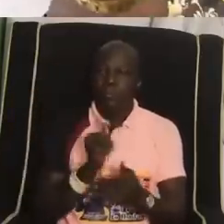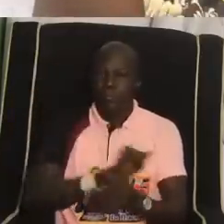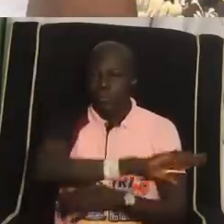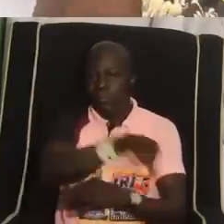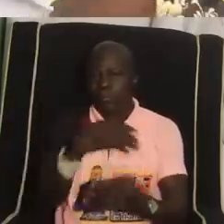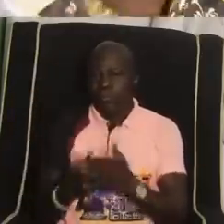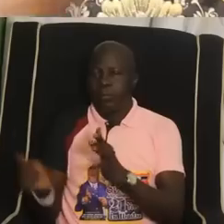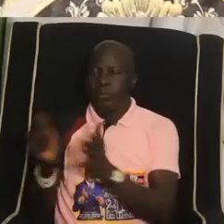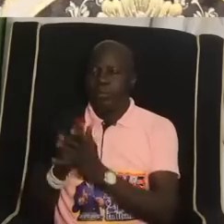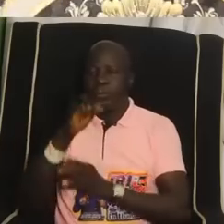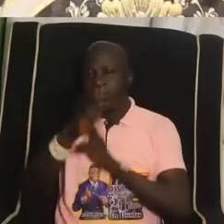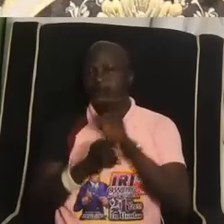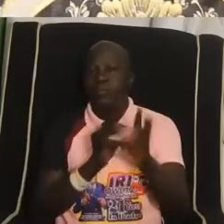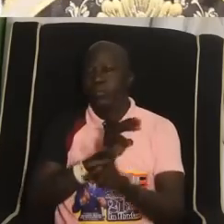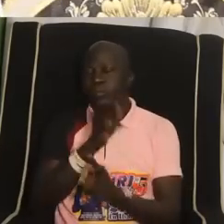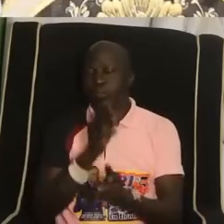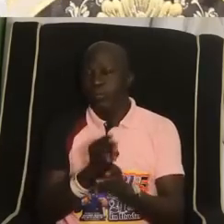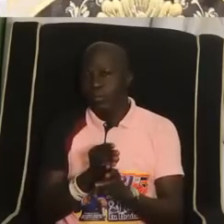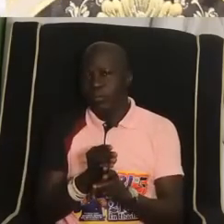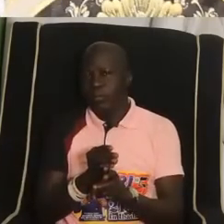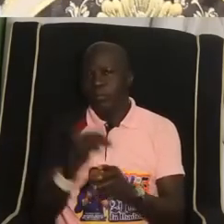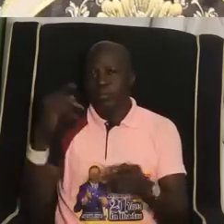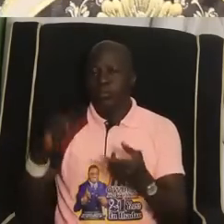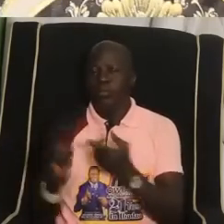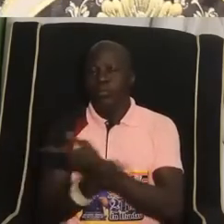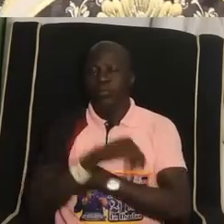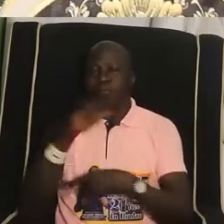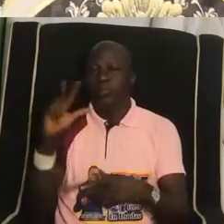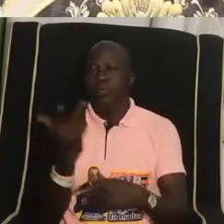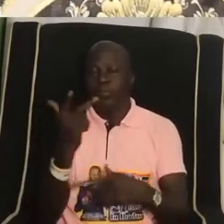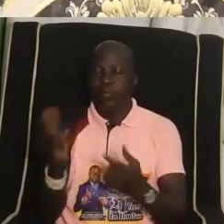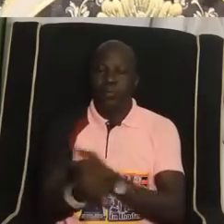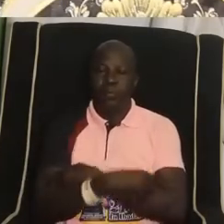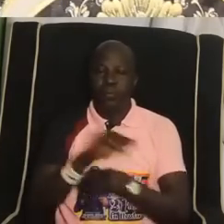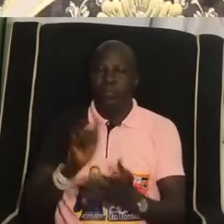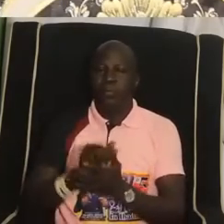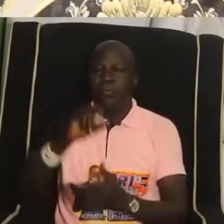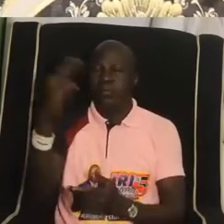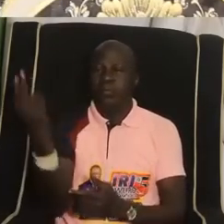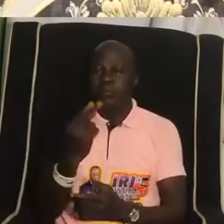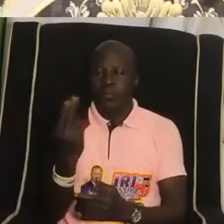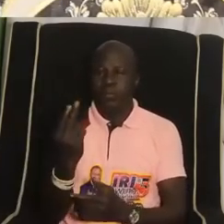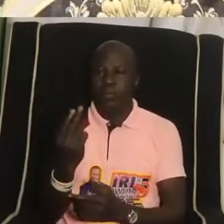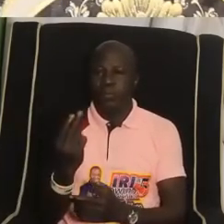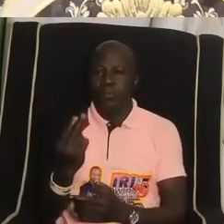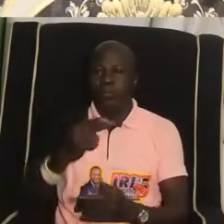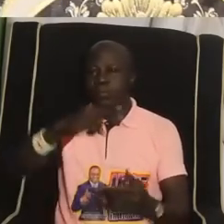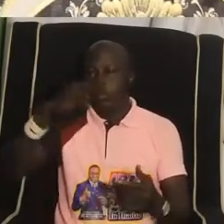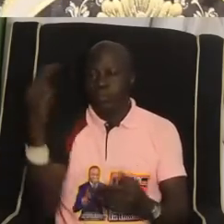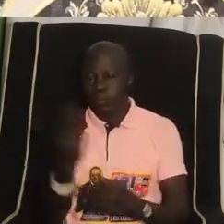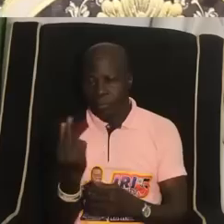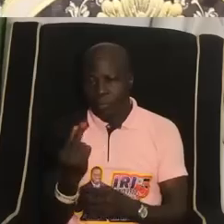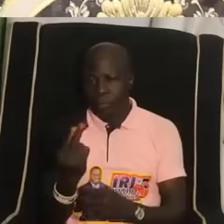jake jadu agbaye all over the world oni mo ni ojo keta today is the third day ojo alamisi Thursday. Ojo